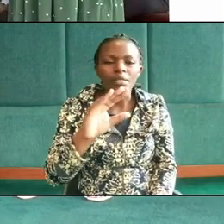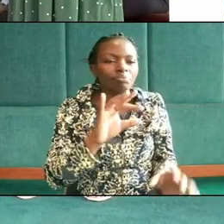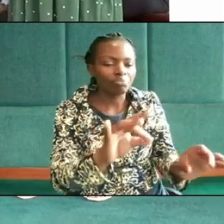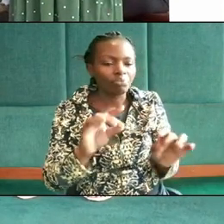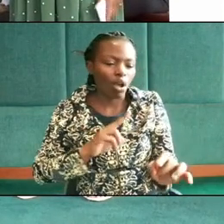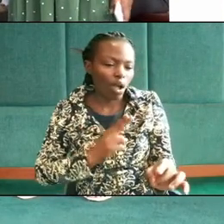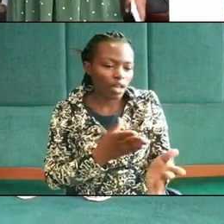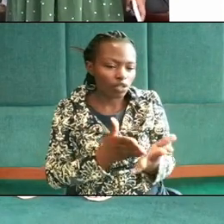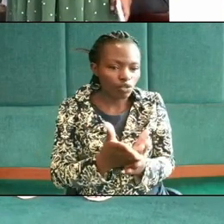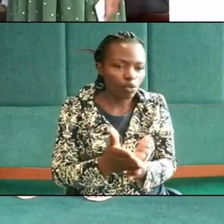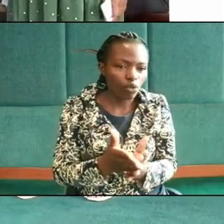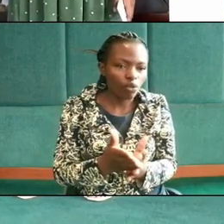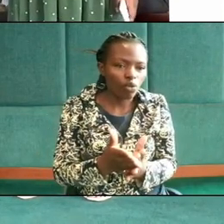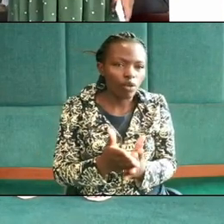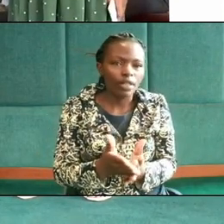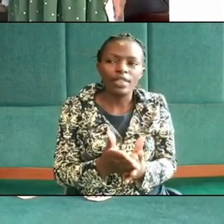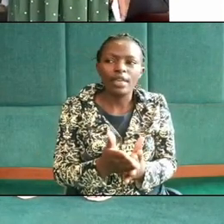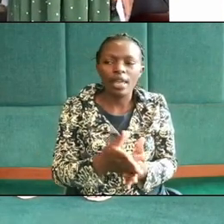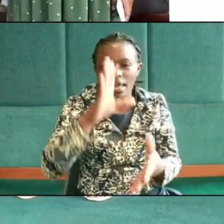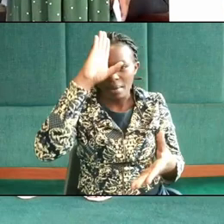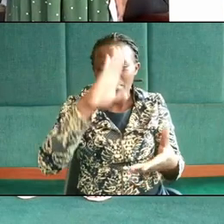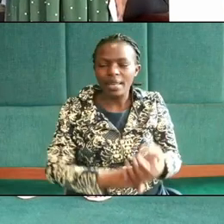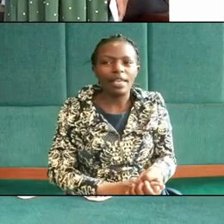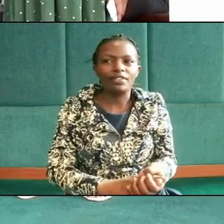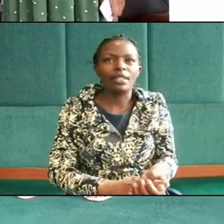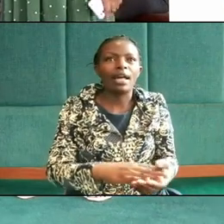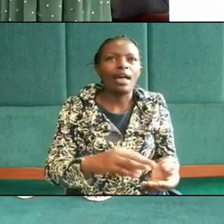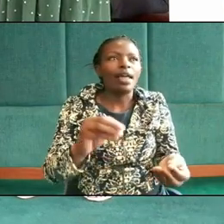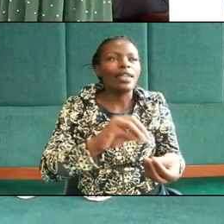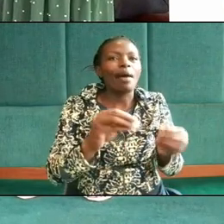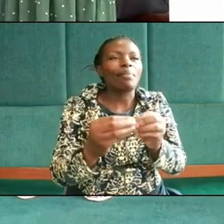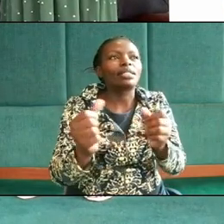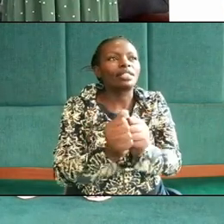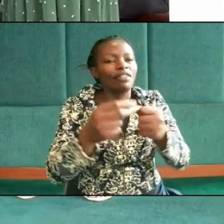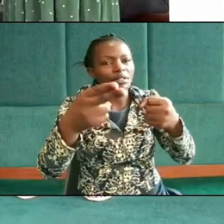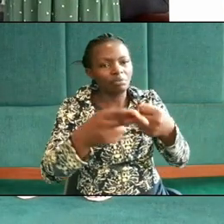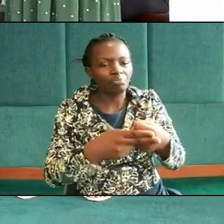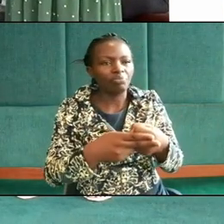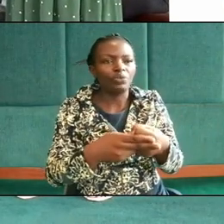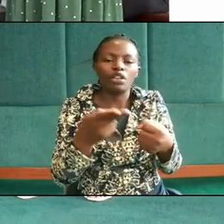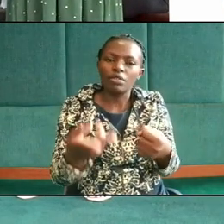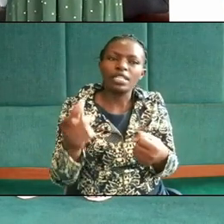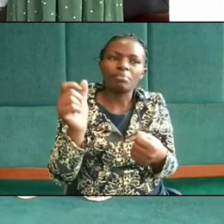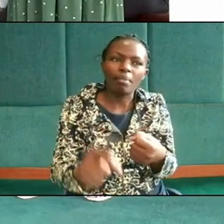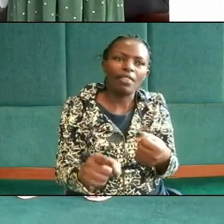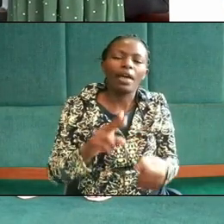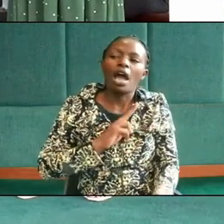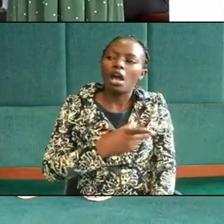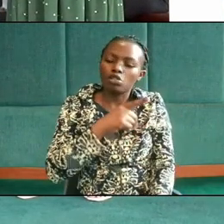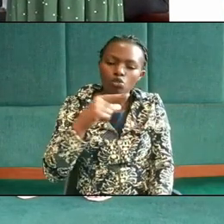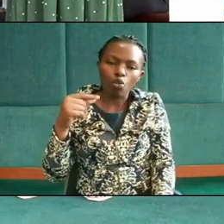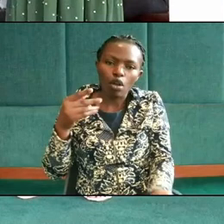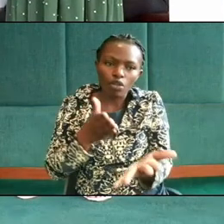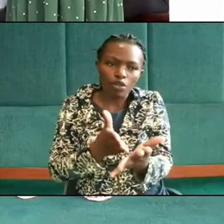the fundamental belief number 17, which is spiritual gifts. And so this month, we are going to